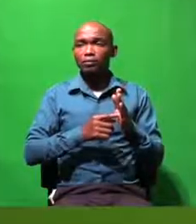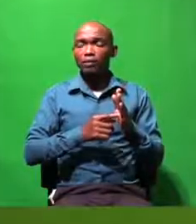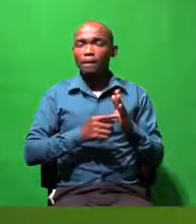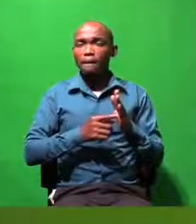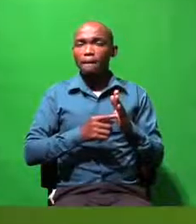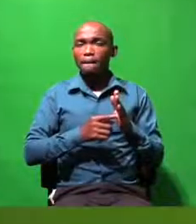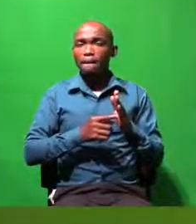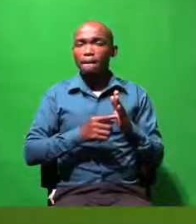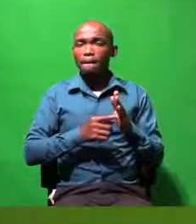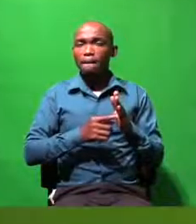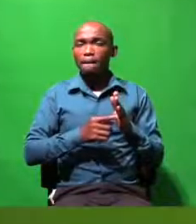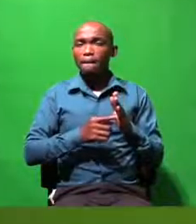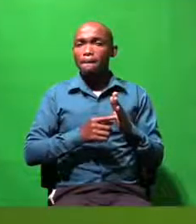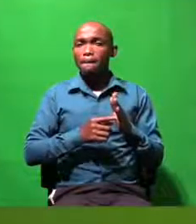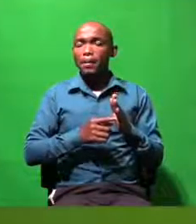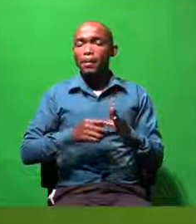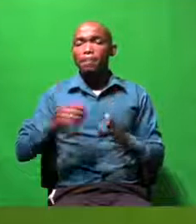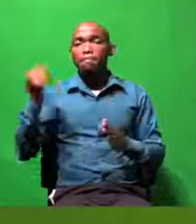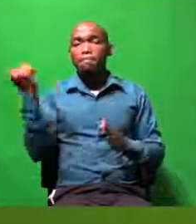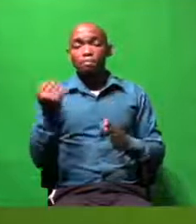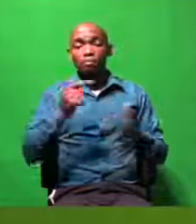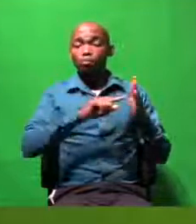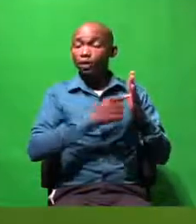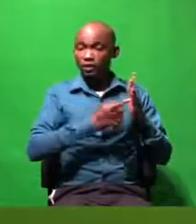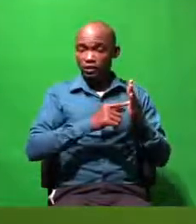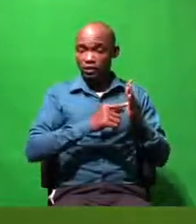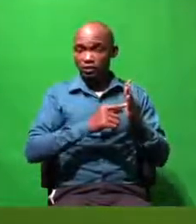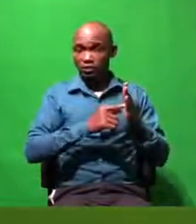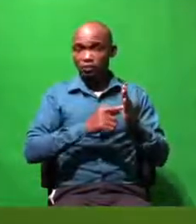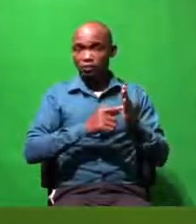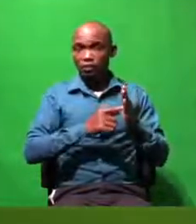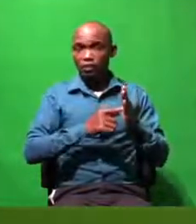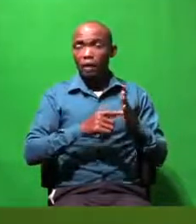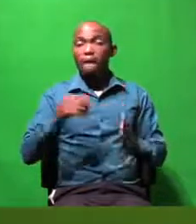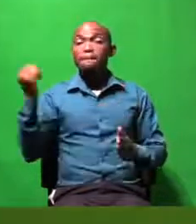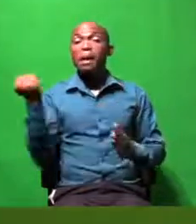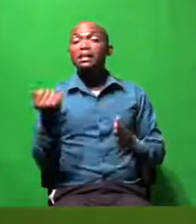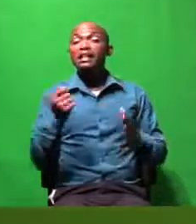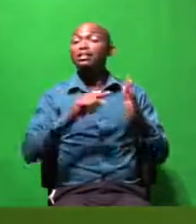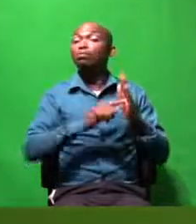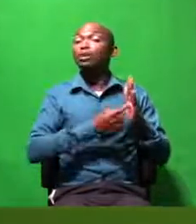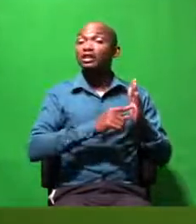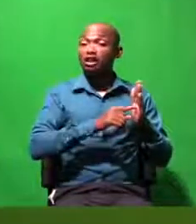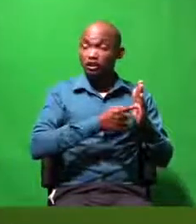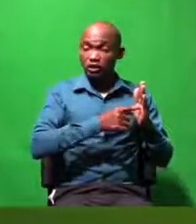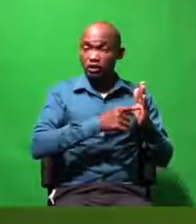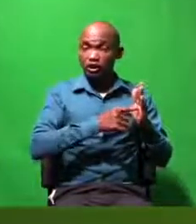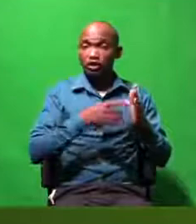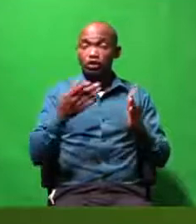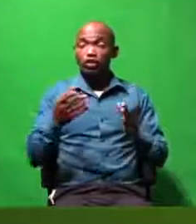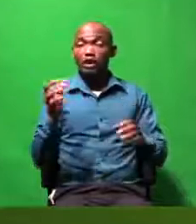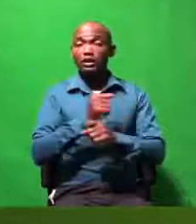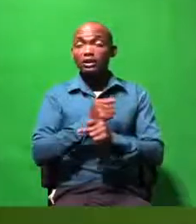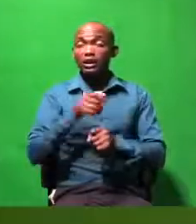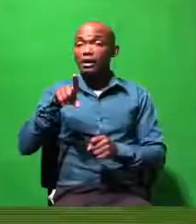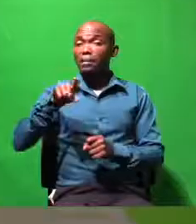point here, to make a permanent point. So if we are measuring and we get a 10 centimeter, we can take a peg. In